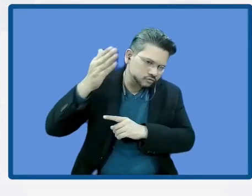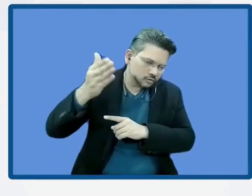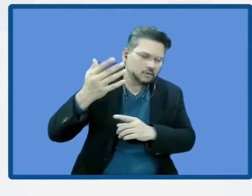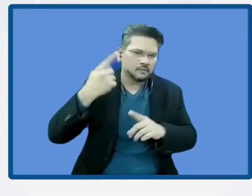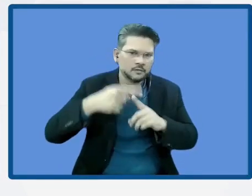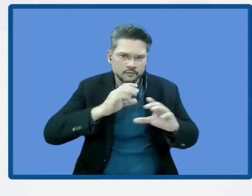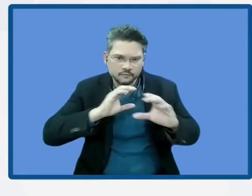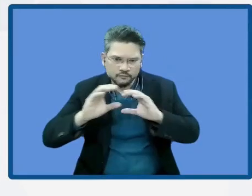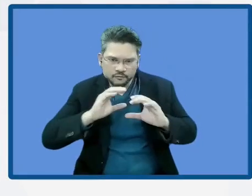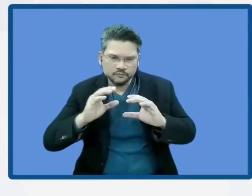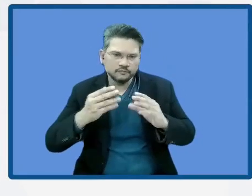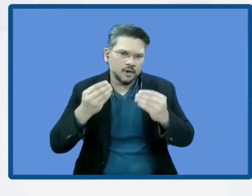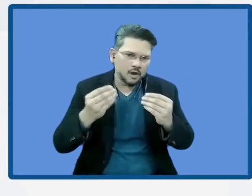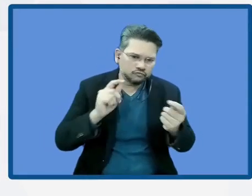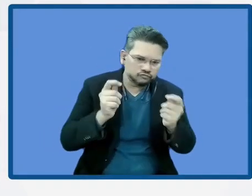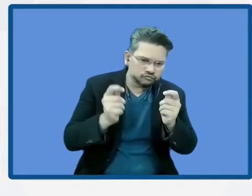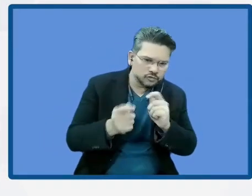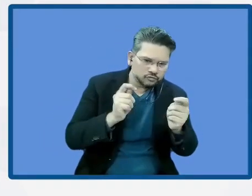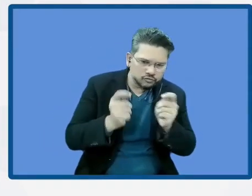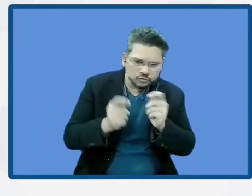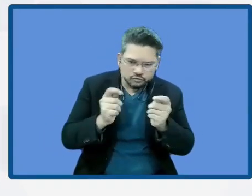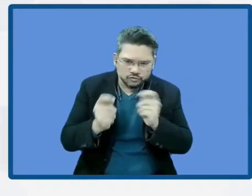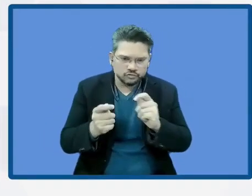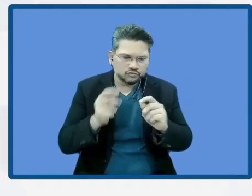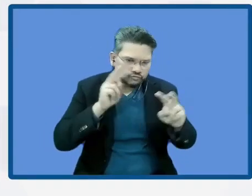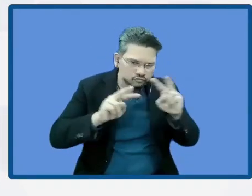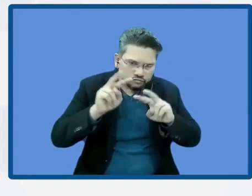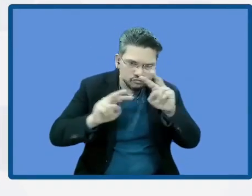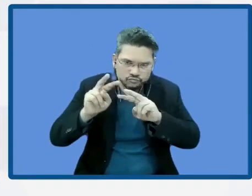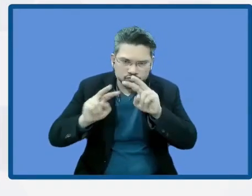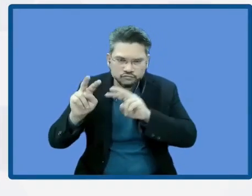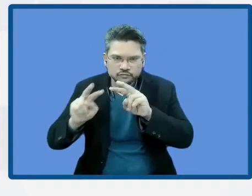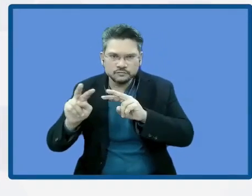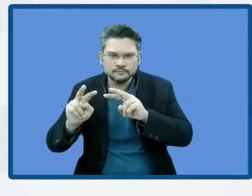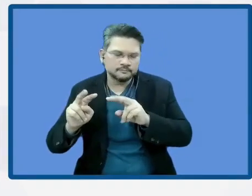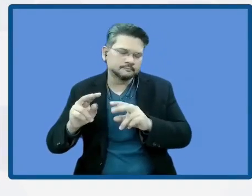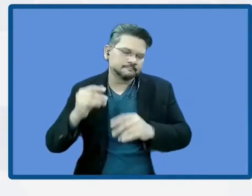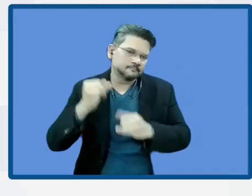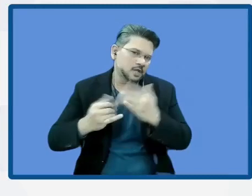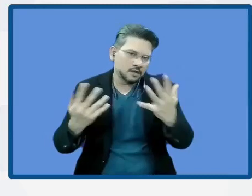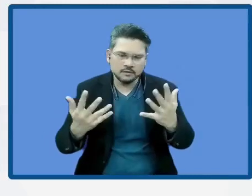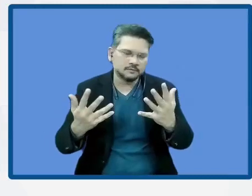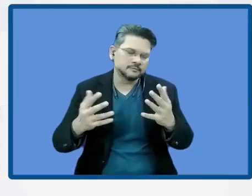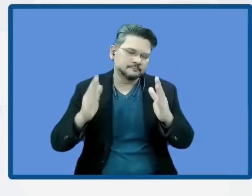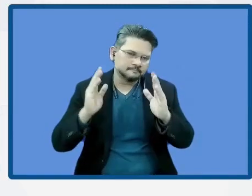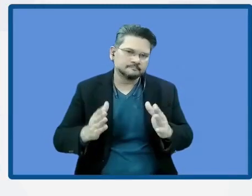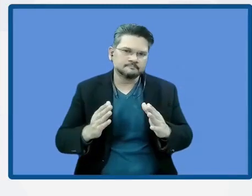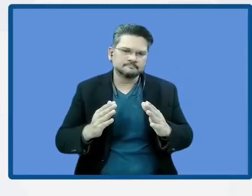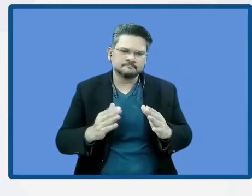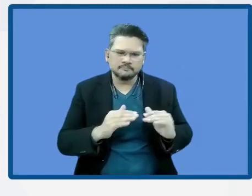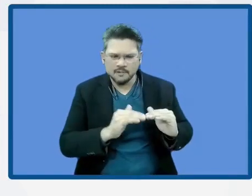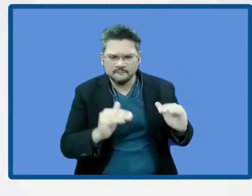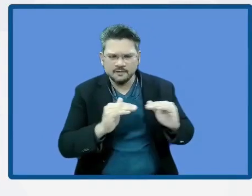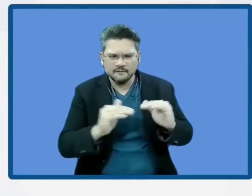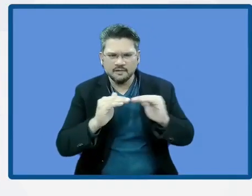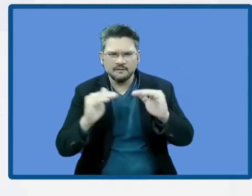are monitoring. And then lastly, we need to have an effective response at every single level, not just community level, but also we need an effective response